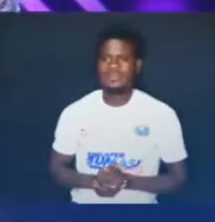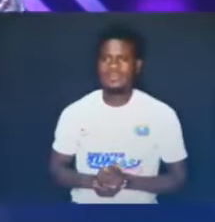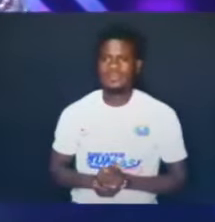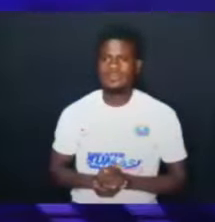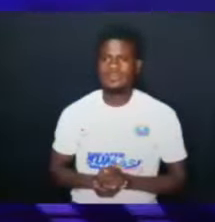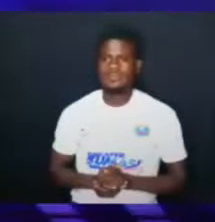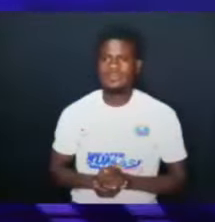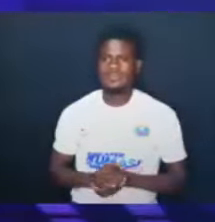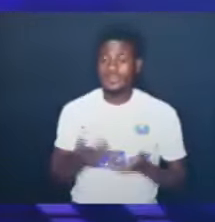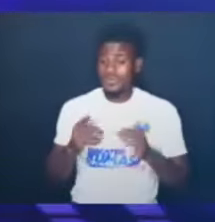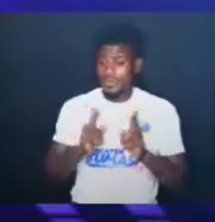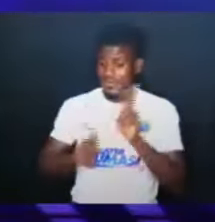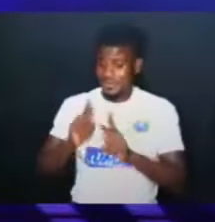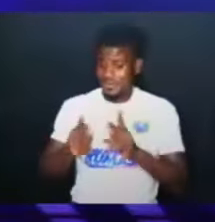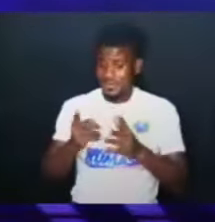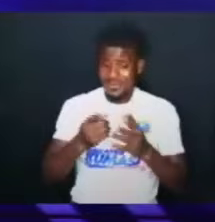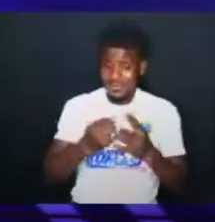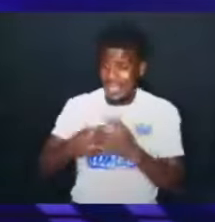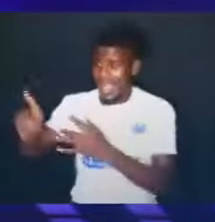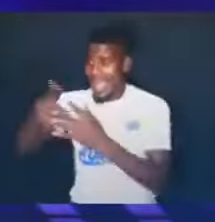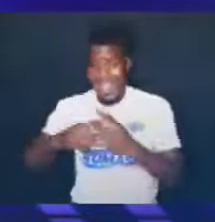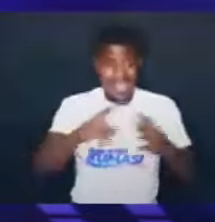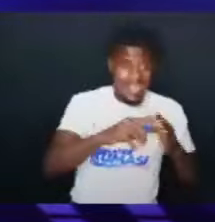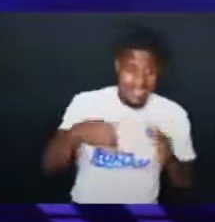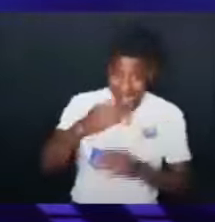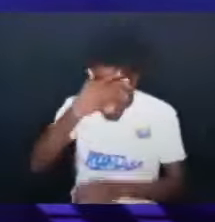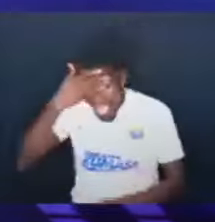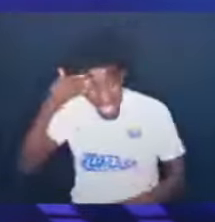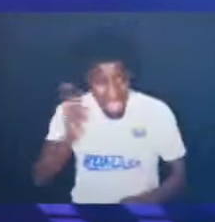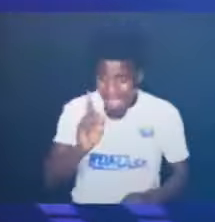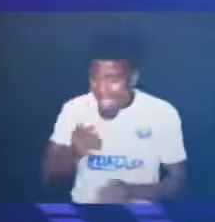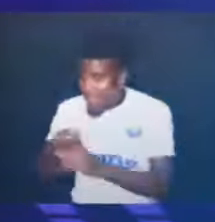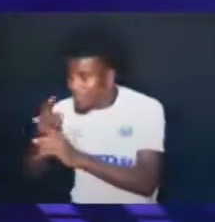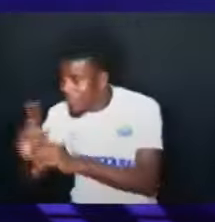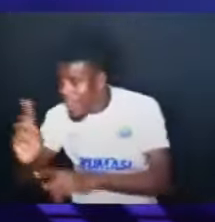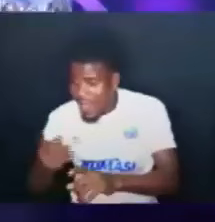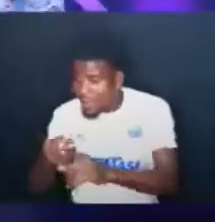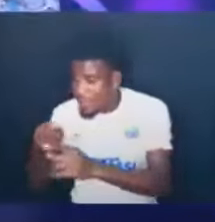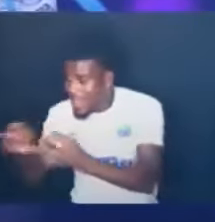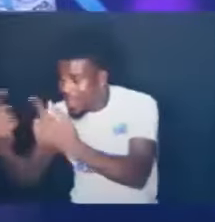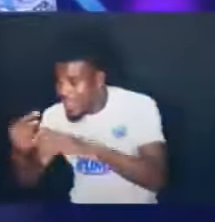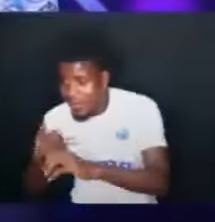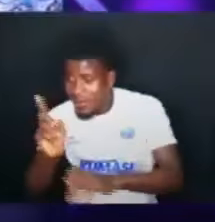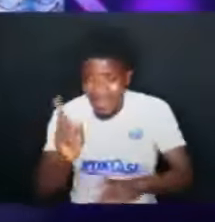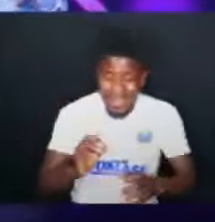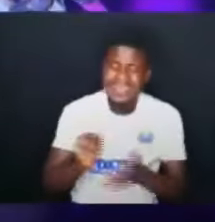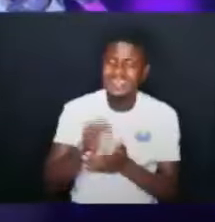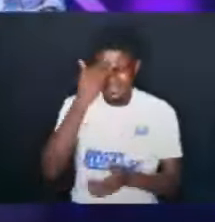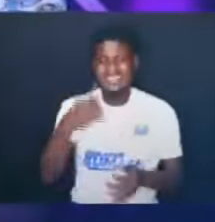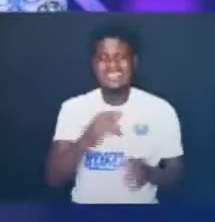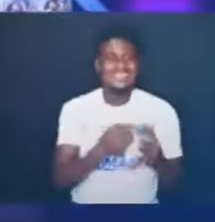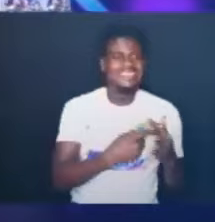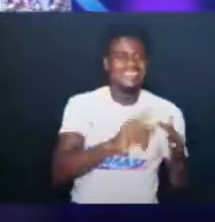dwane wanim. So when they are running away, they forget where they came from. That's why they will run away in seven ways. Nti dubri a wo dwane na wo hu